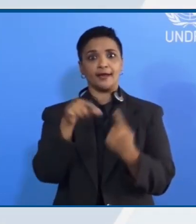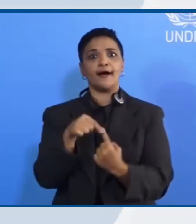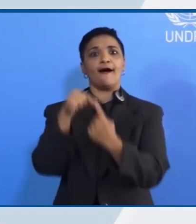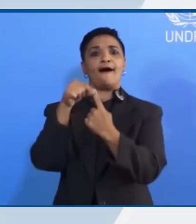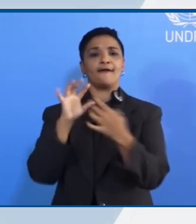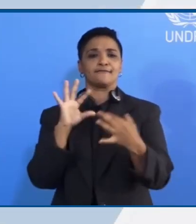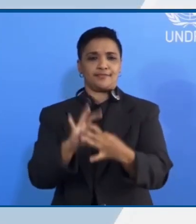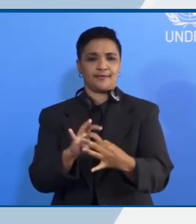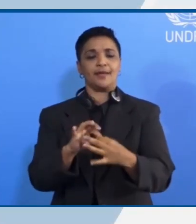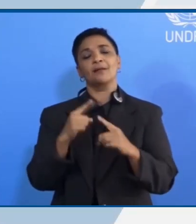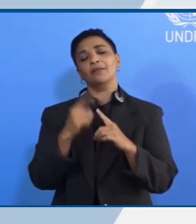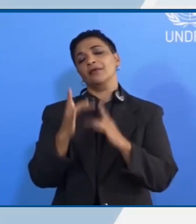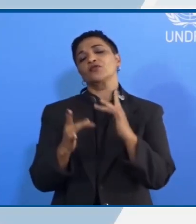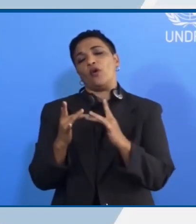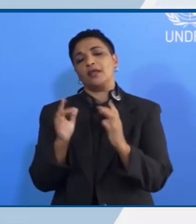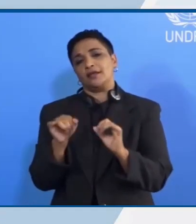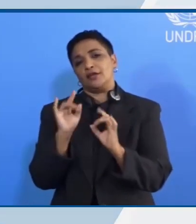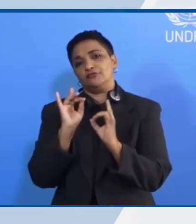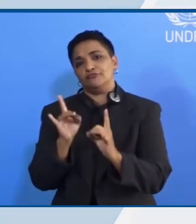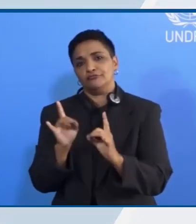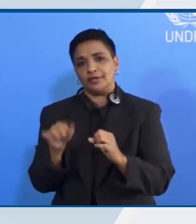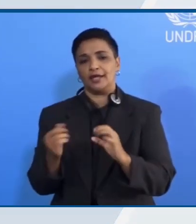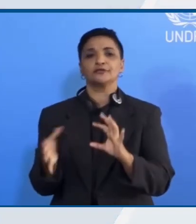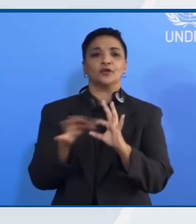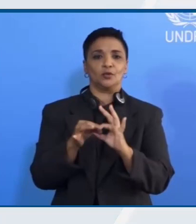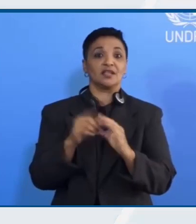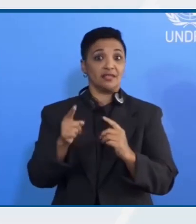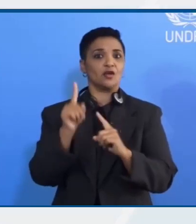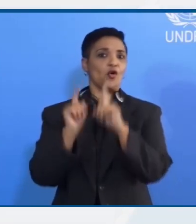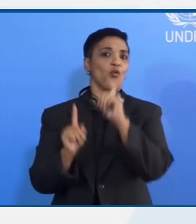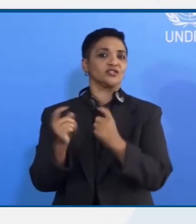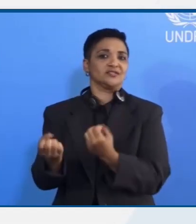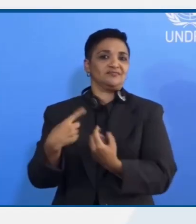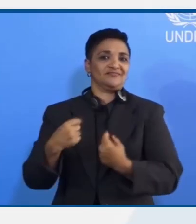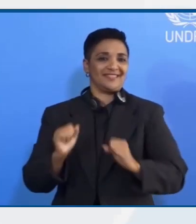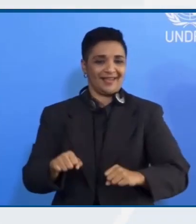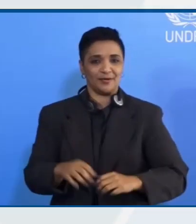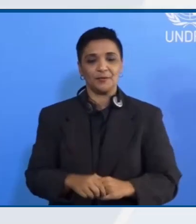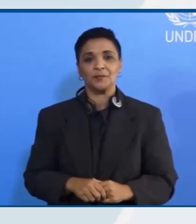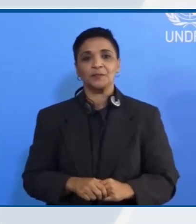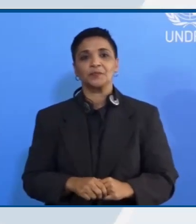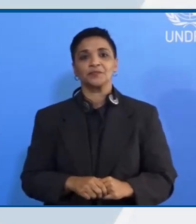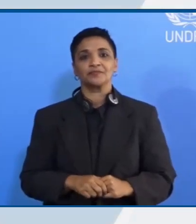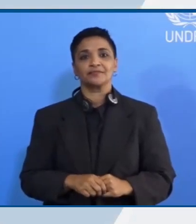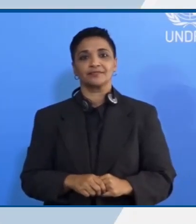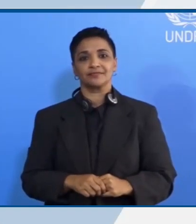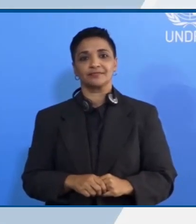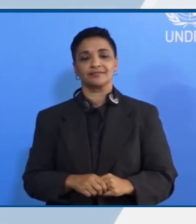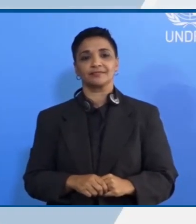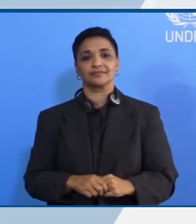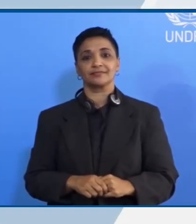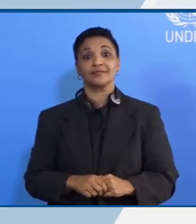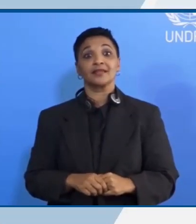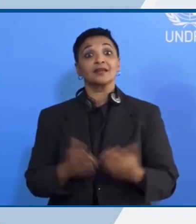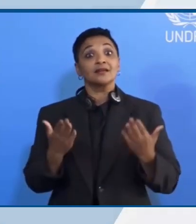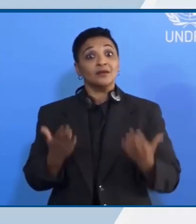participants joining us online, they can actually benefit from support and they can ask for it in the chat. So, with no further ado, I'm going to go